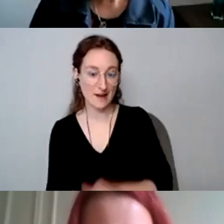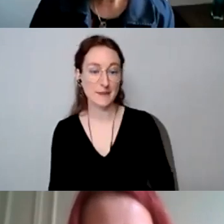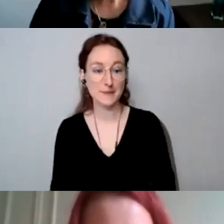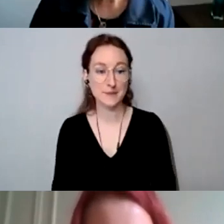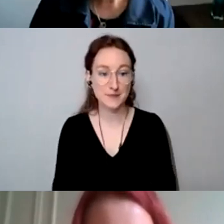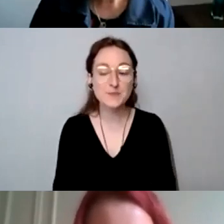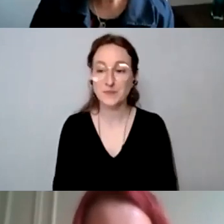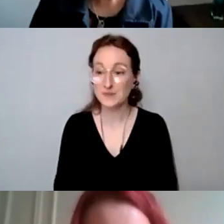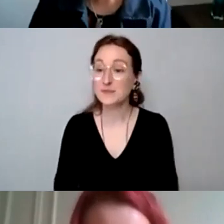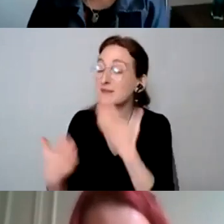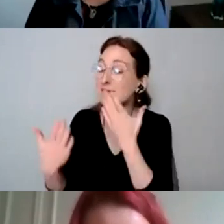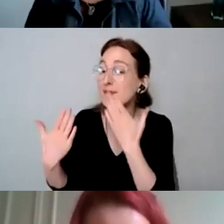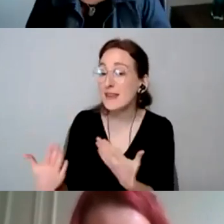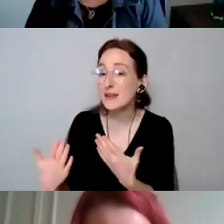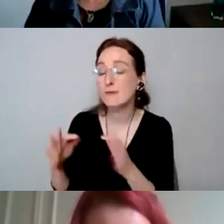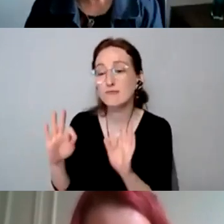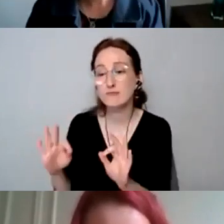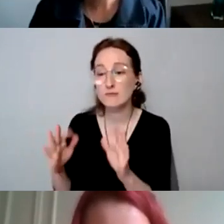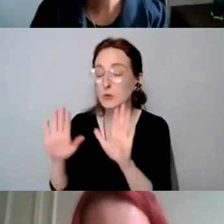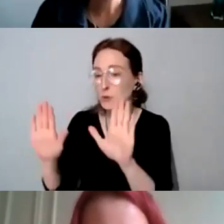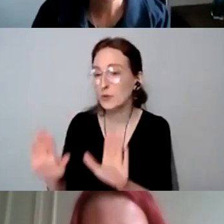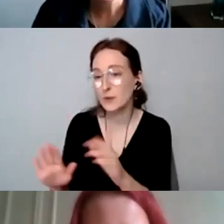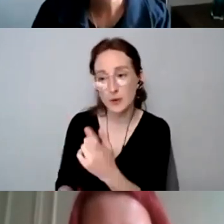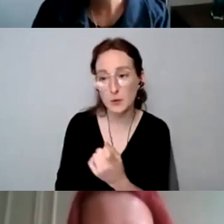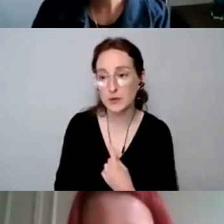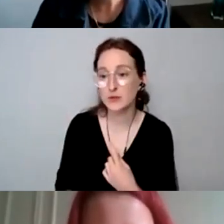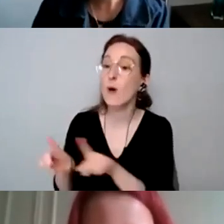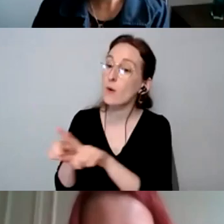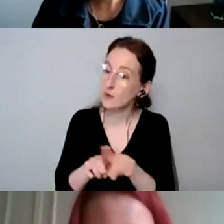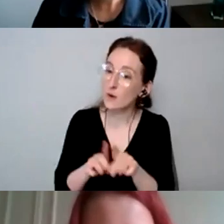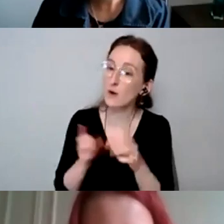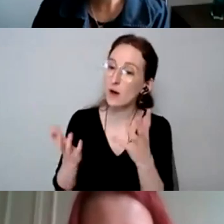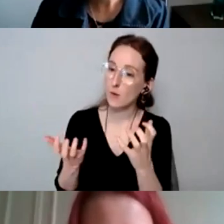Thank you. This is a great question. And I would like to also echo what